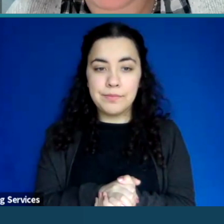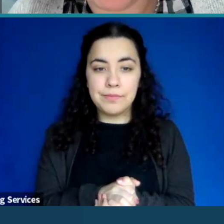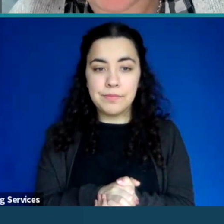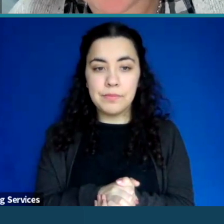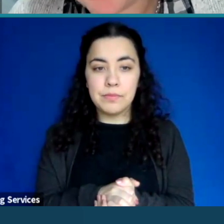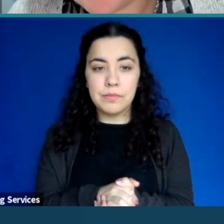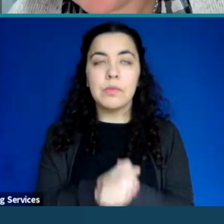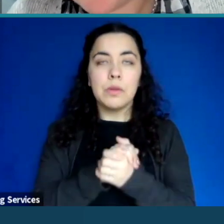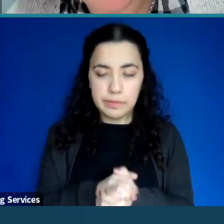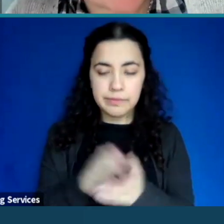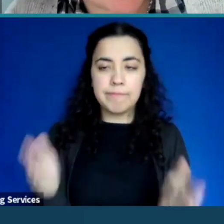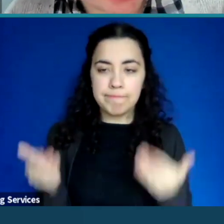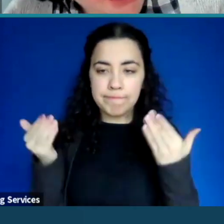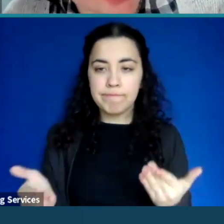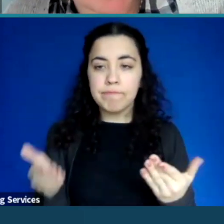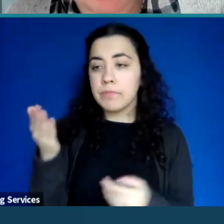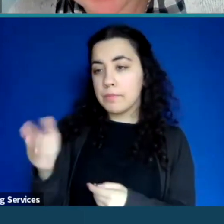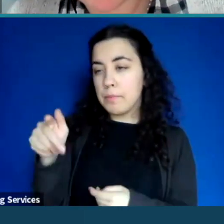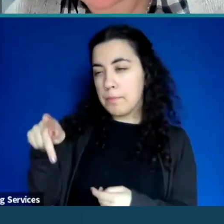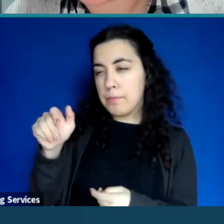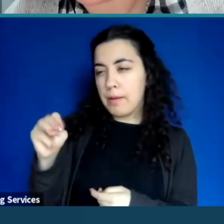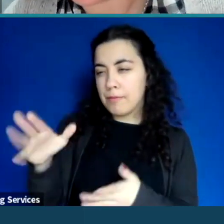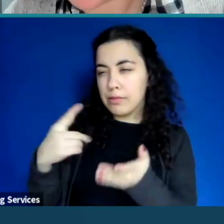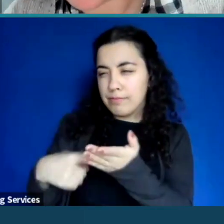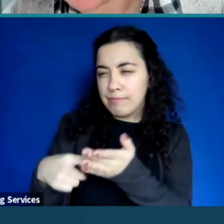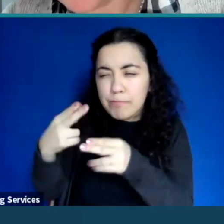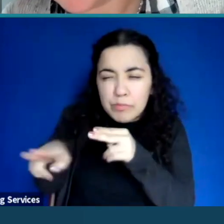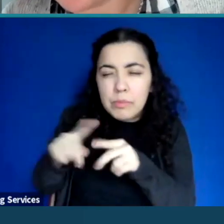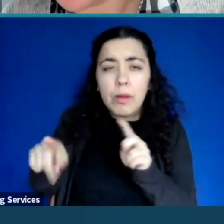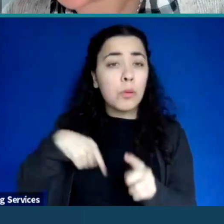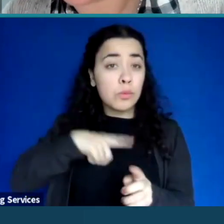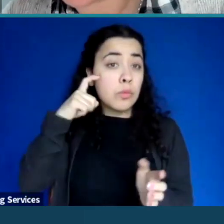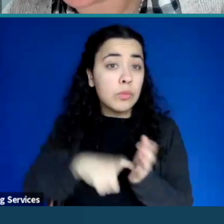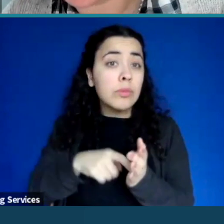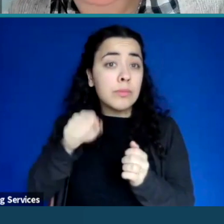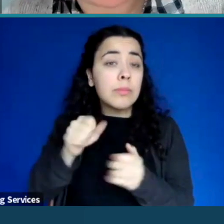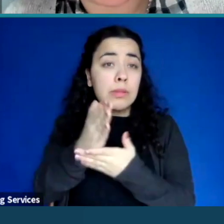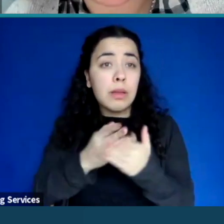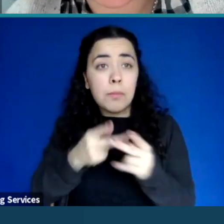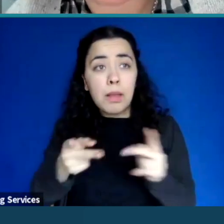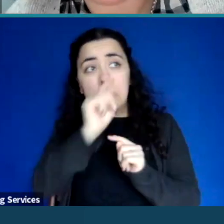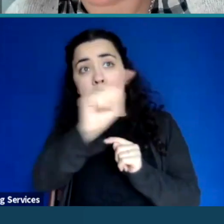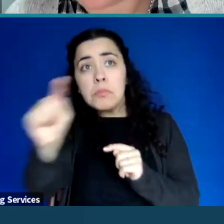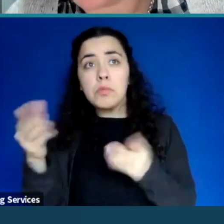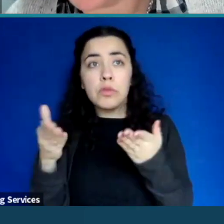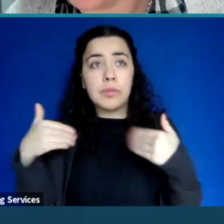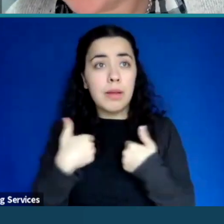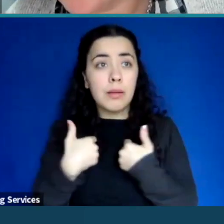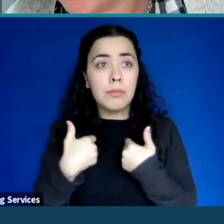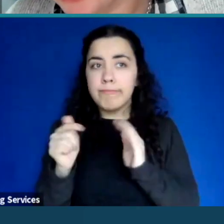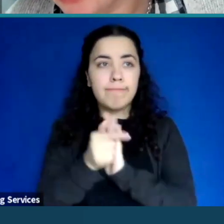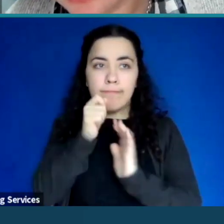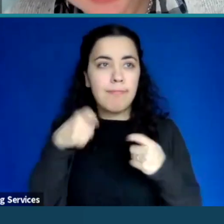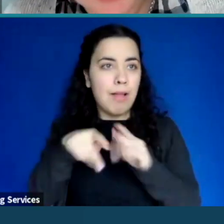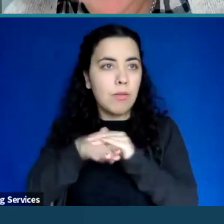Okay, well, moving on. Pam had kind of touched on this a bit, but we do recognize that there are some places that service animals are not allowed